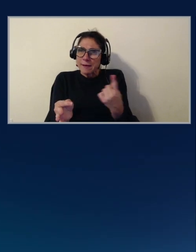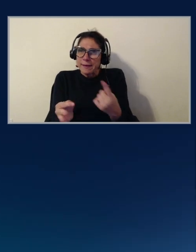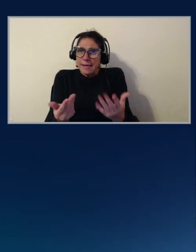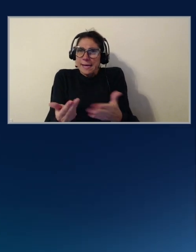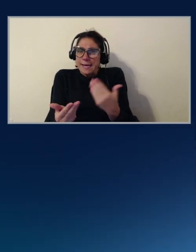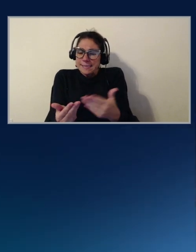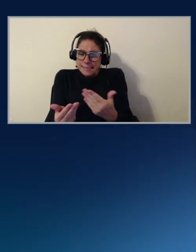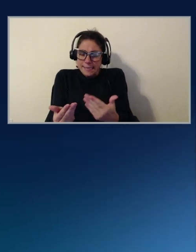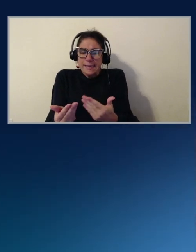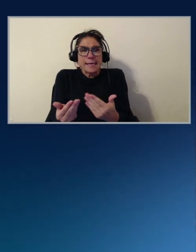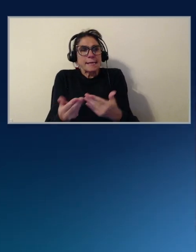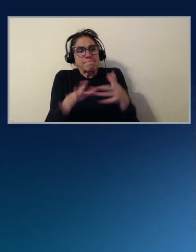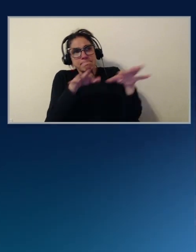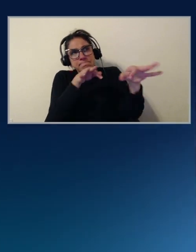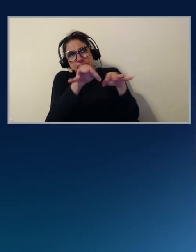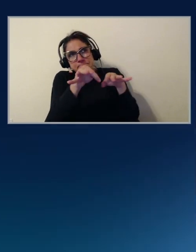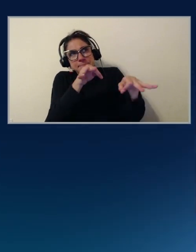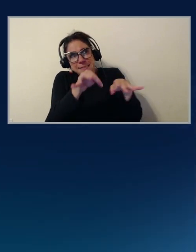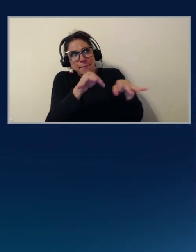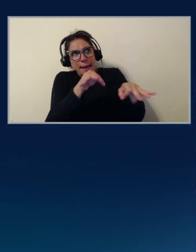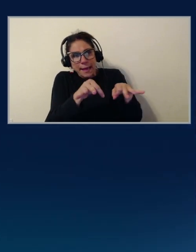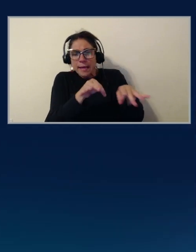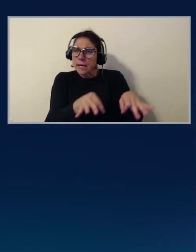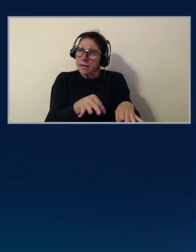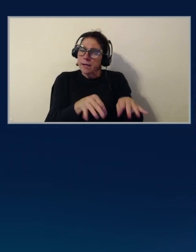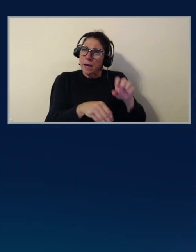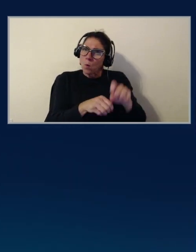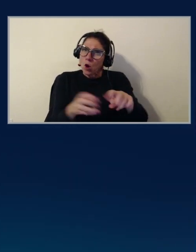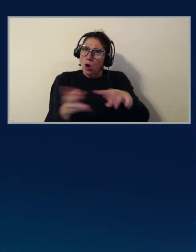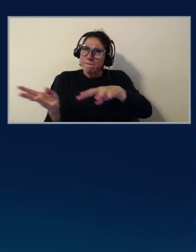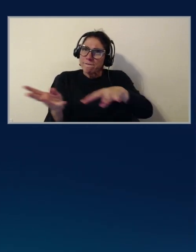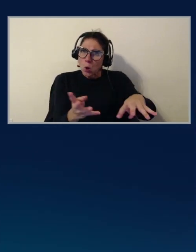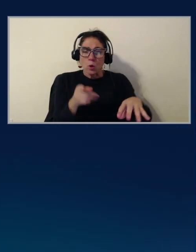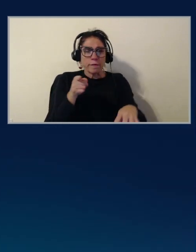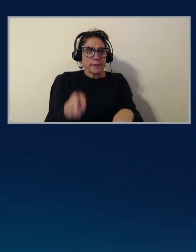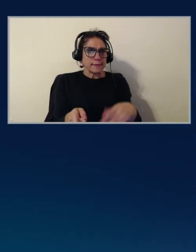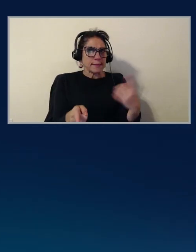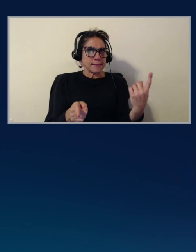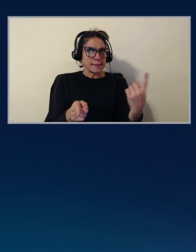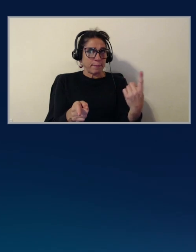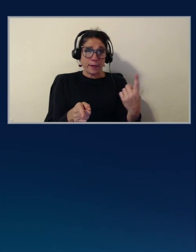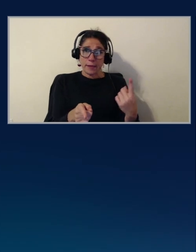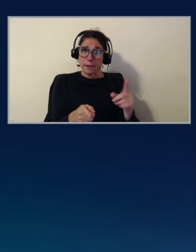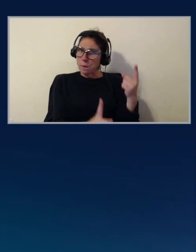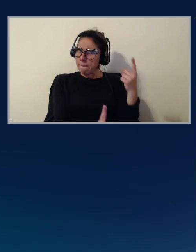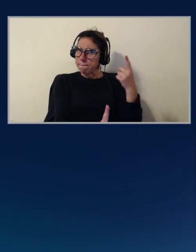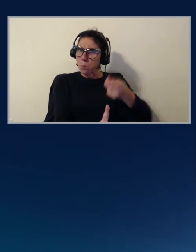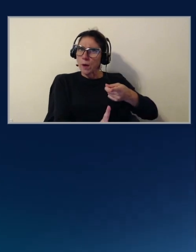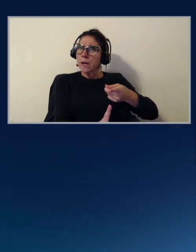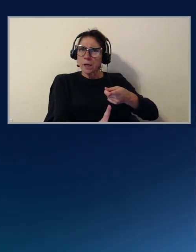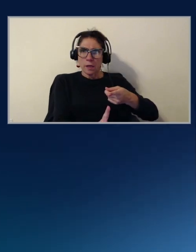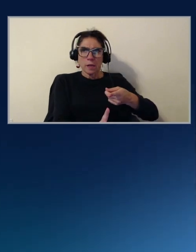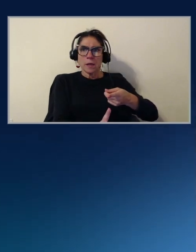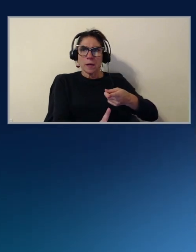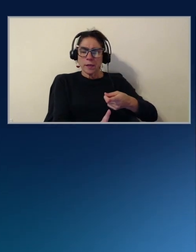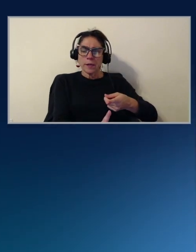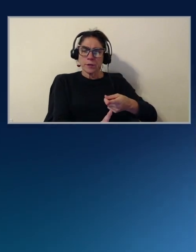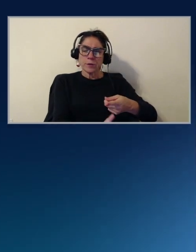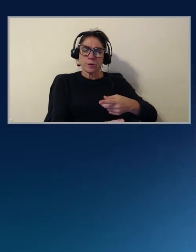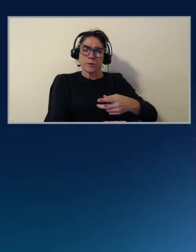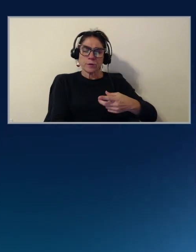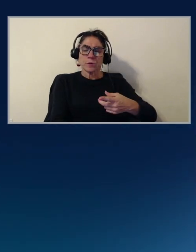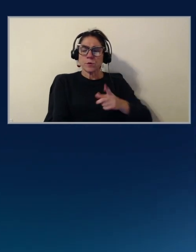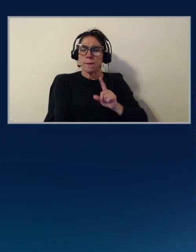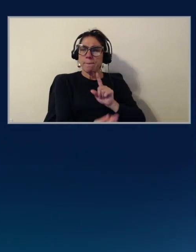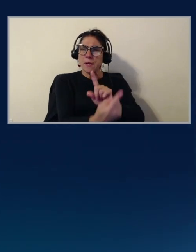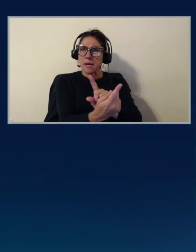and explained and workflowed. This is something that, exactly to your point, meeting them where they are, I think it's going to pay